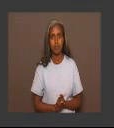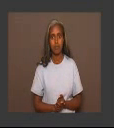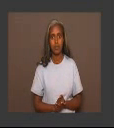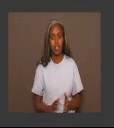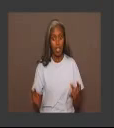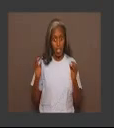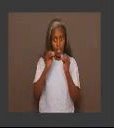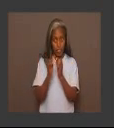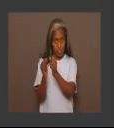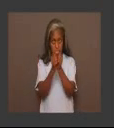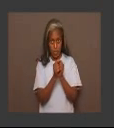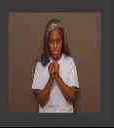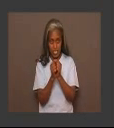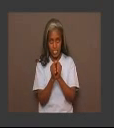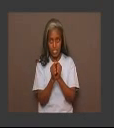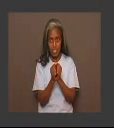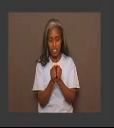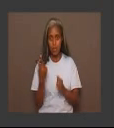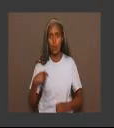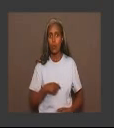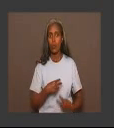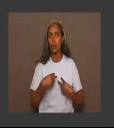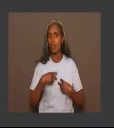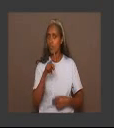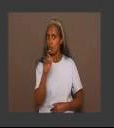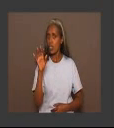Add them together and we have